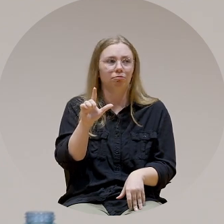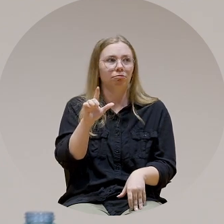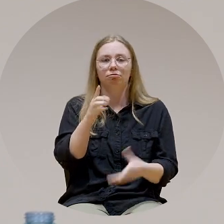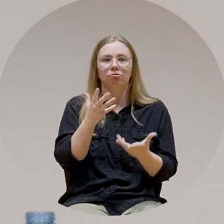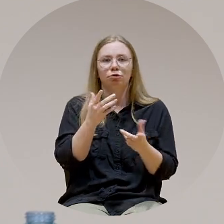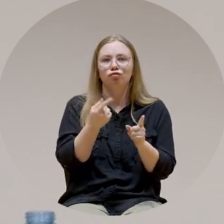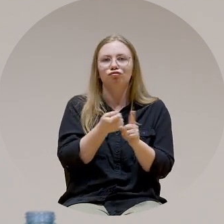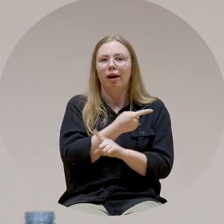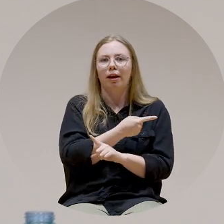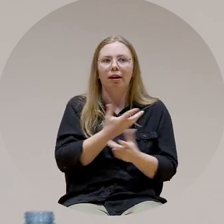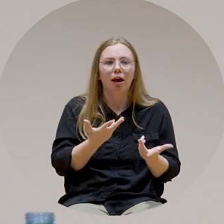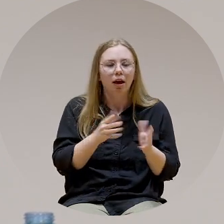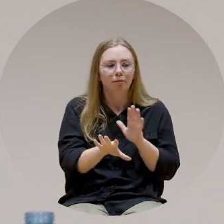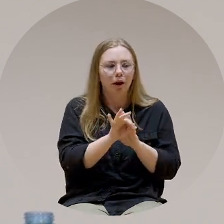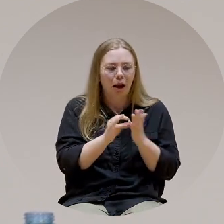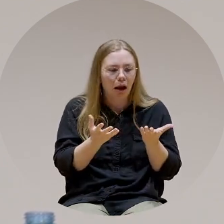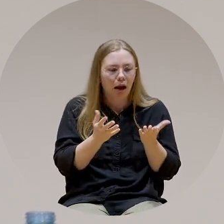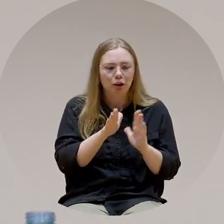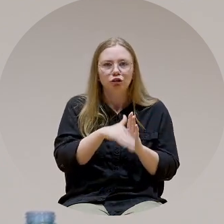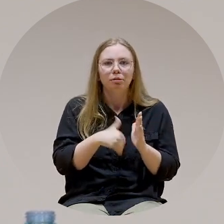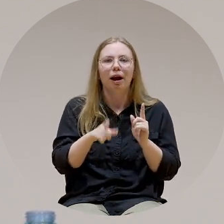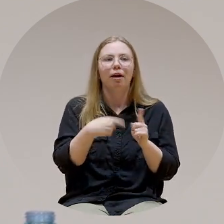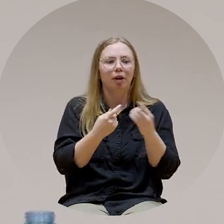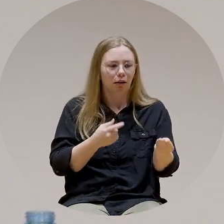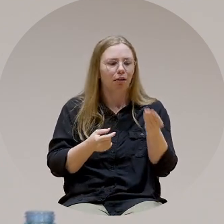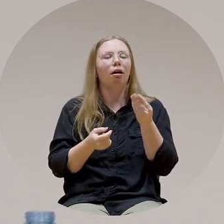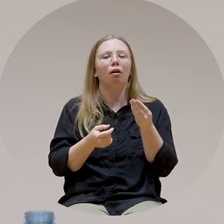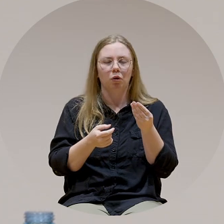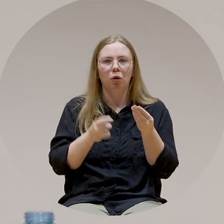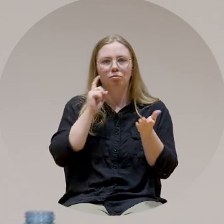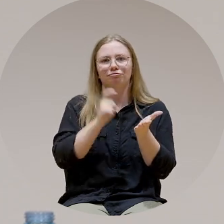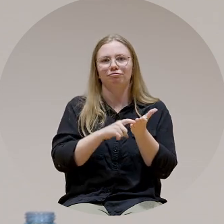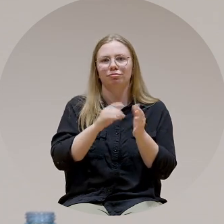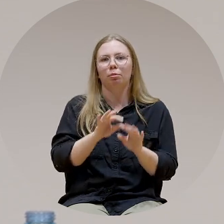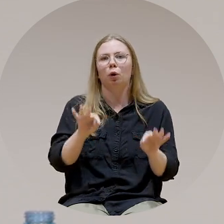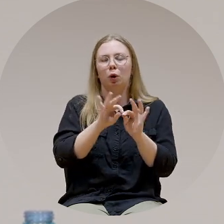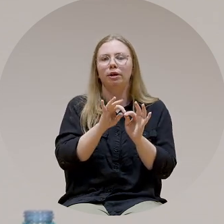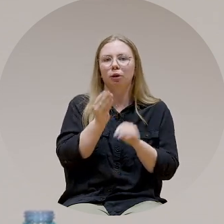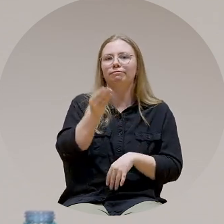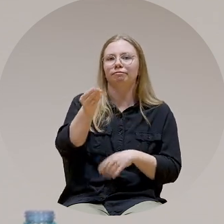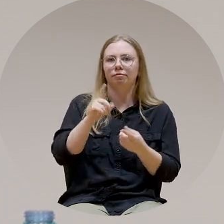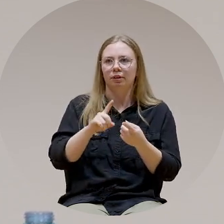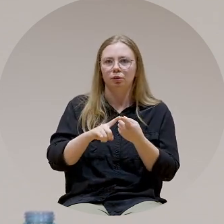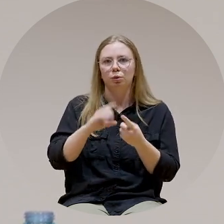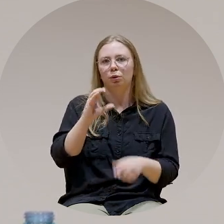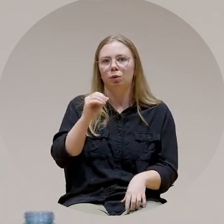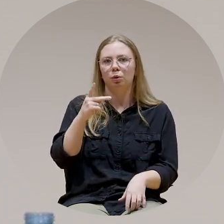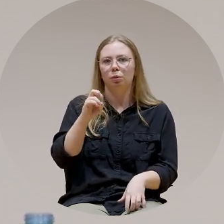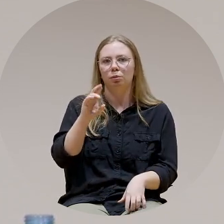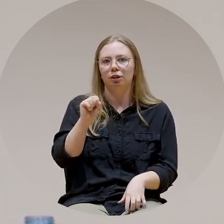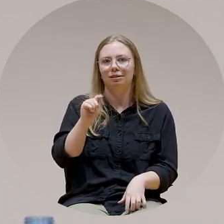American work of art, and luckily immediately went into the Thaw collection at the museum in Cooperstown, and I was able